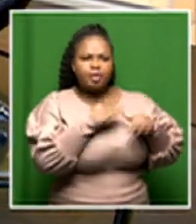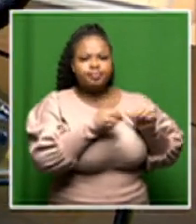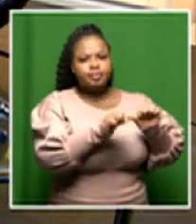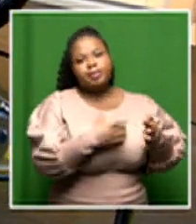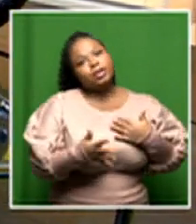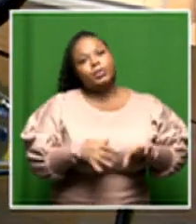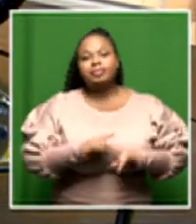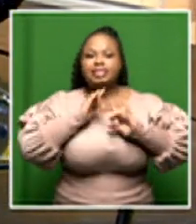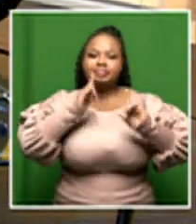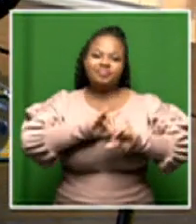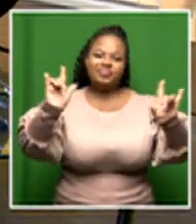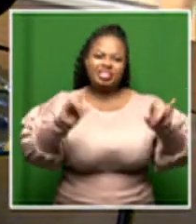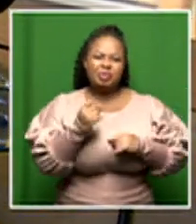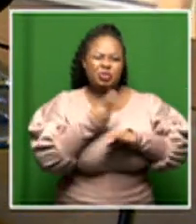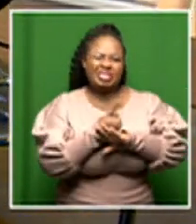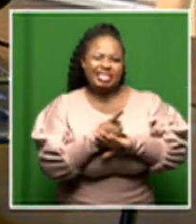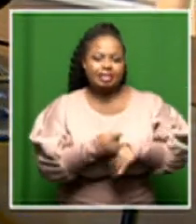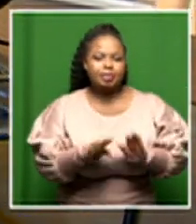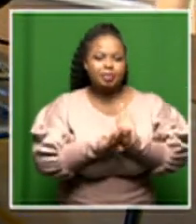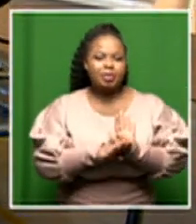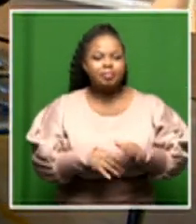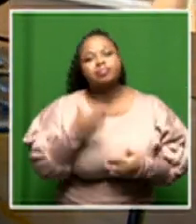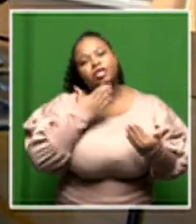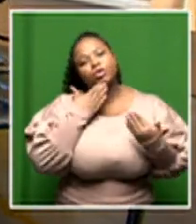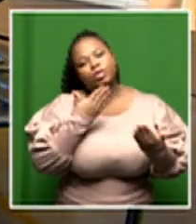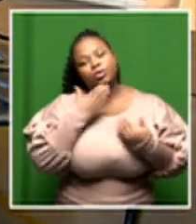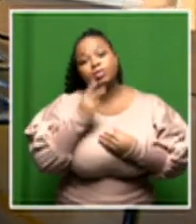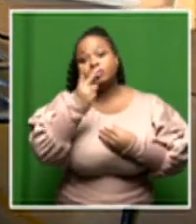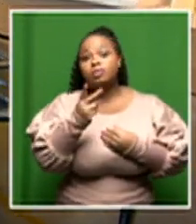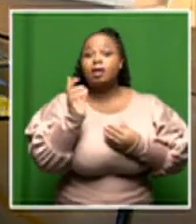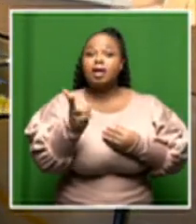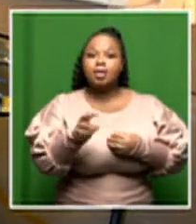Anyway, we've got to say goodbye. There's like 2 seconds left of the program. We do. Thank you. See you again on Monday morning.